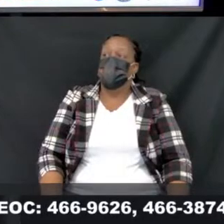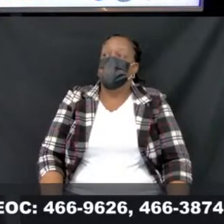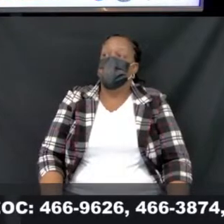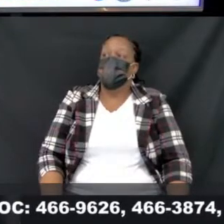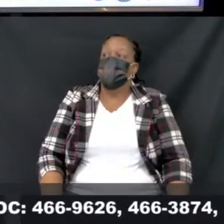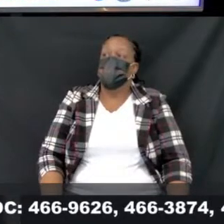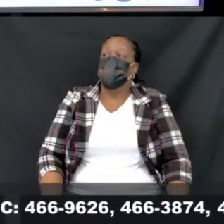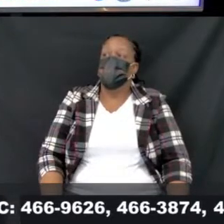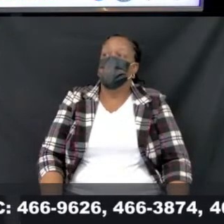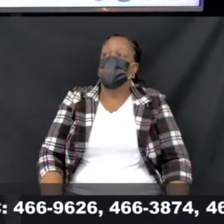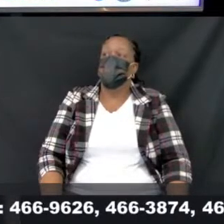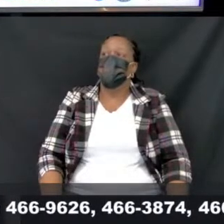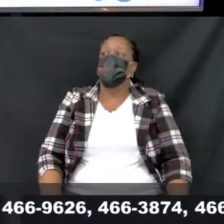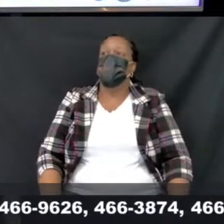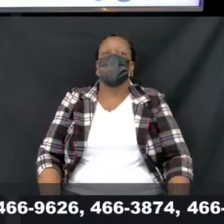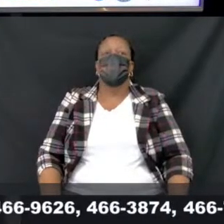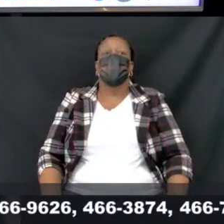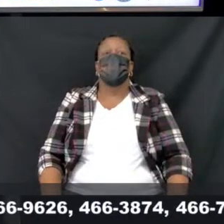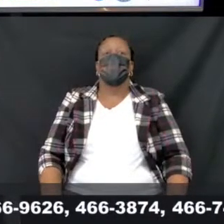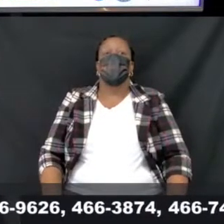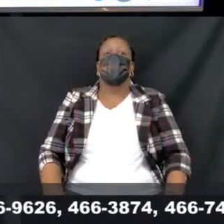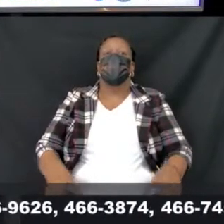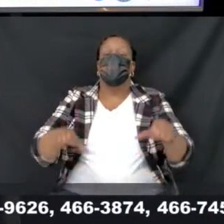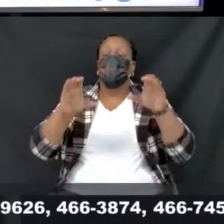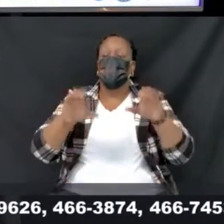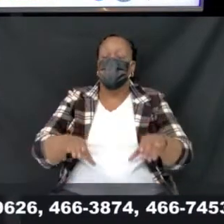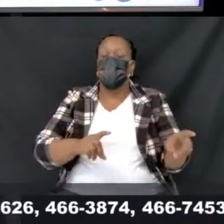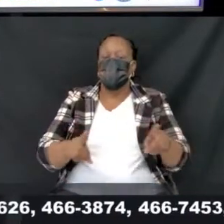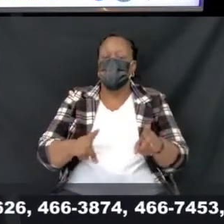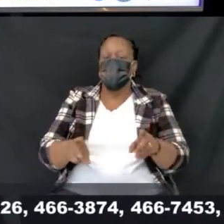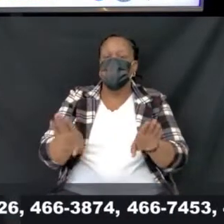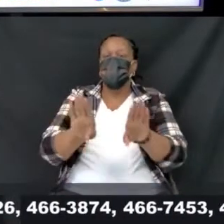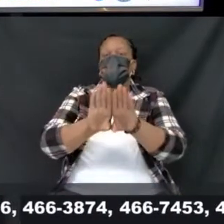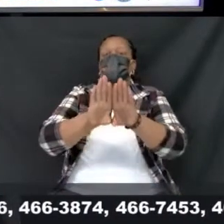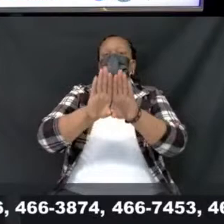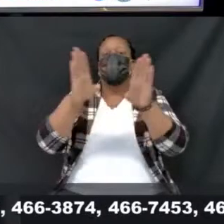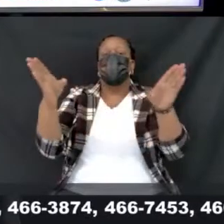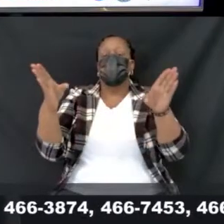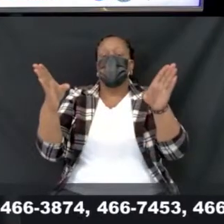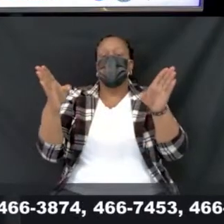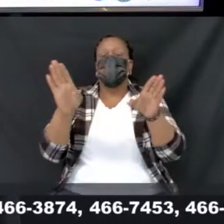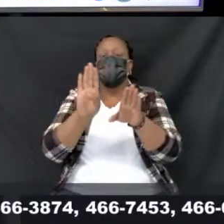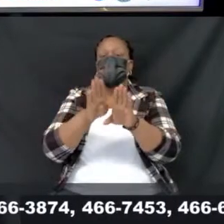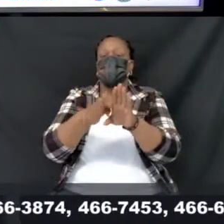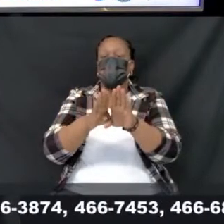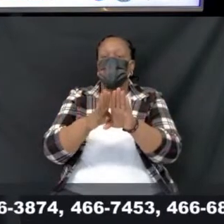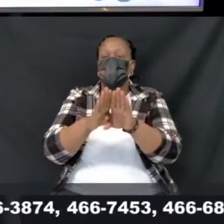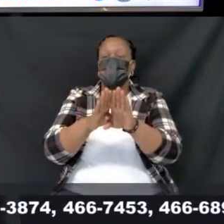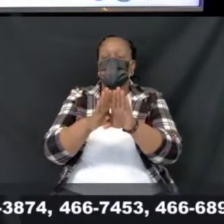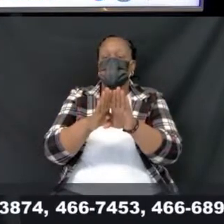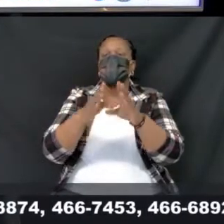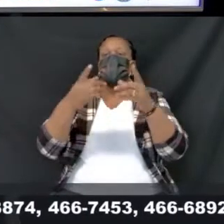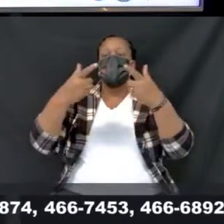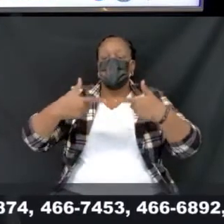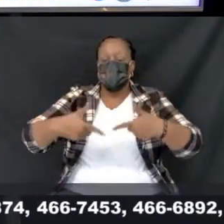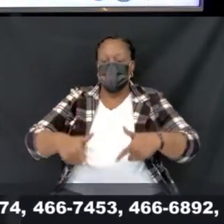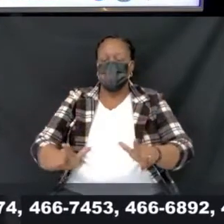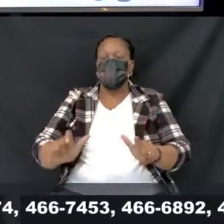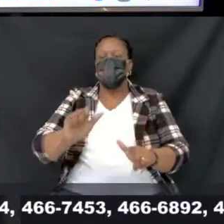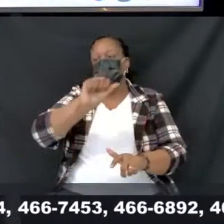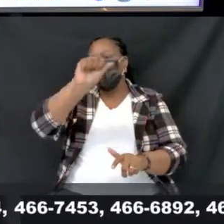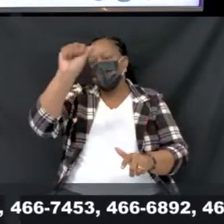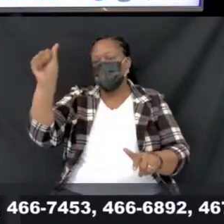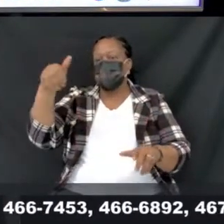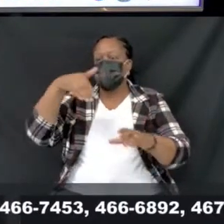you open the door to let fresh air in. There are some settings where one has to have air